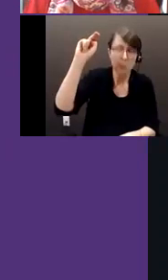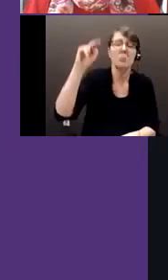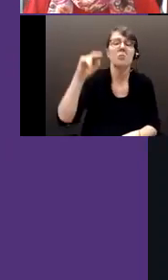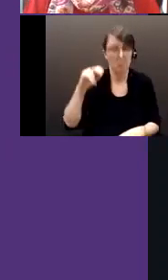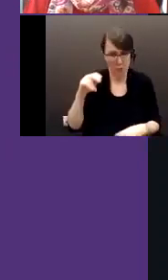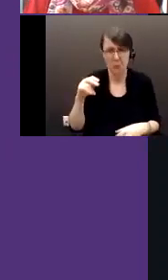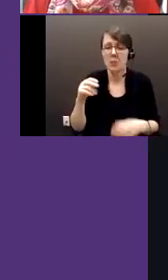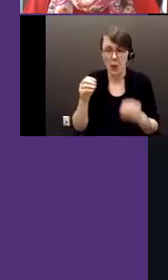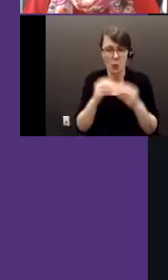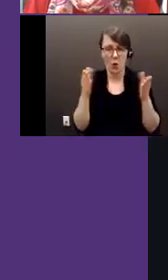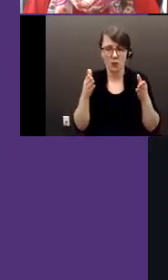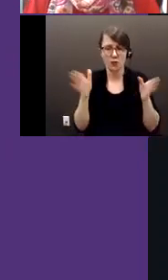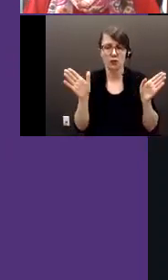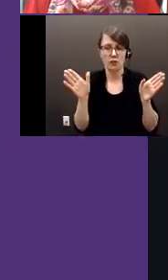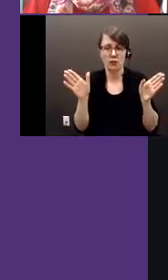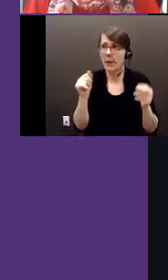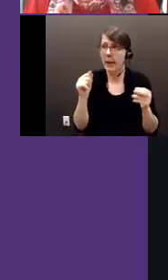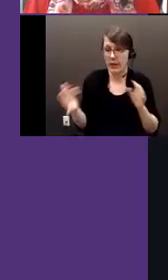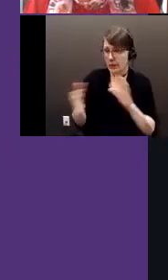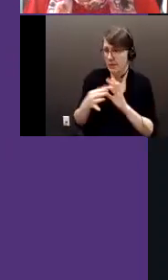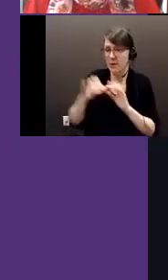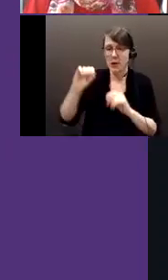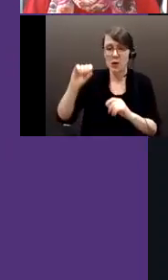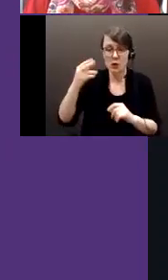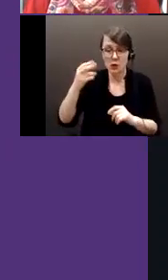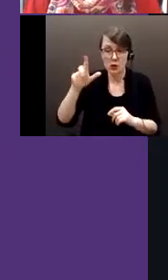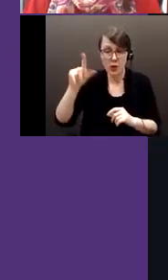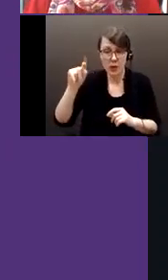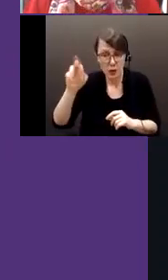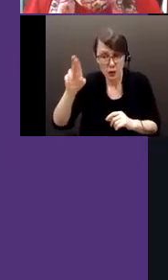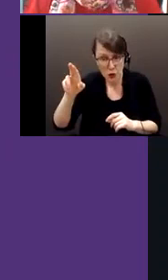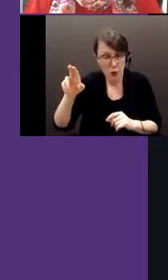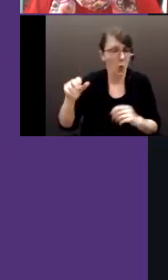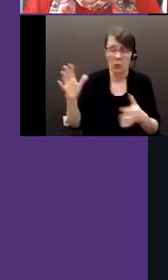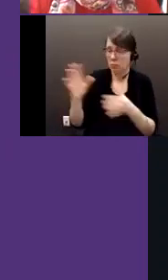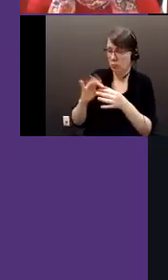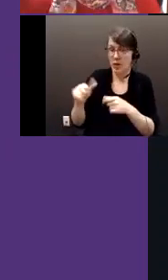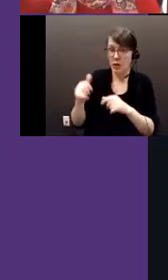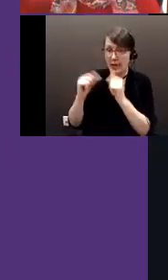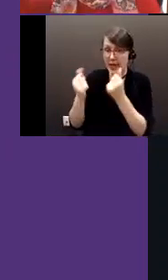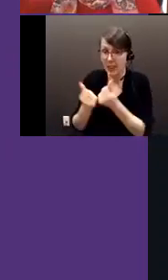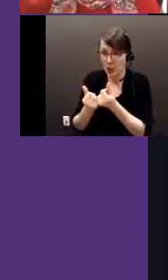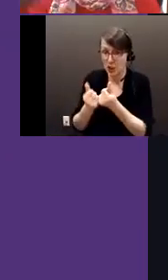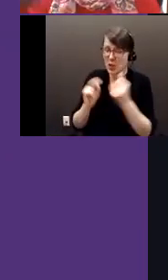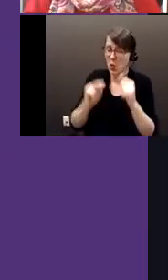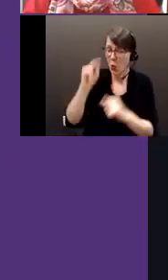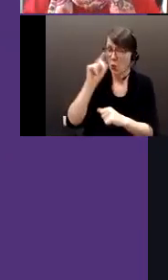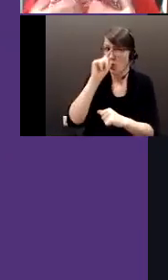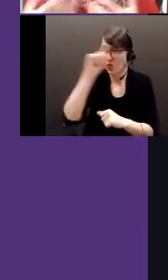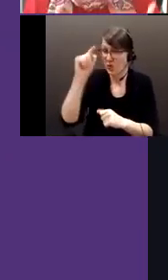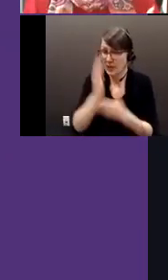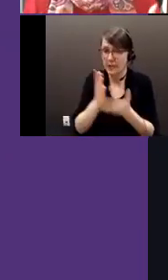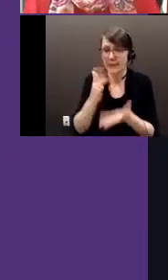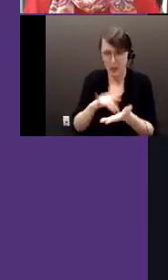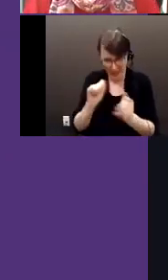to a shelter or another agency, and they are able to provide services to men. But the majority of centers are not. So I